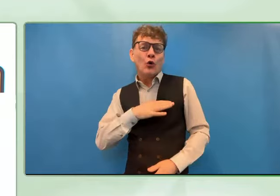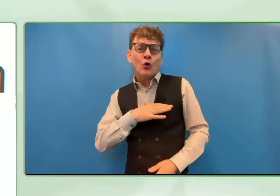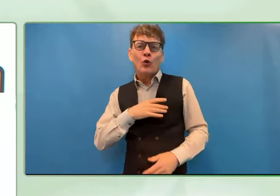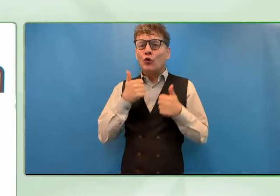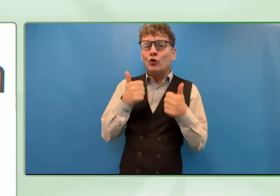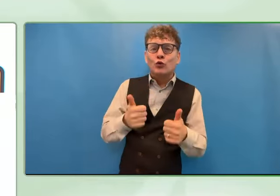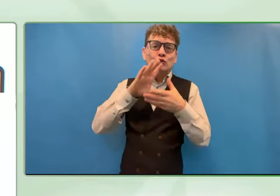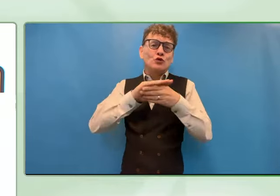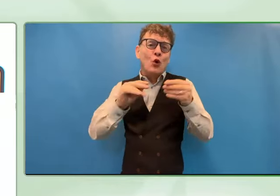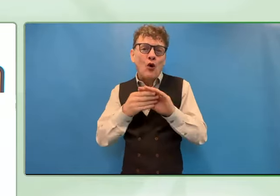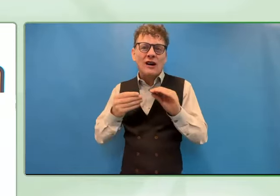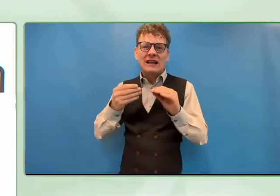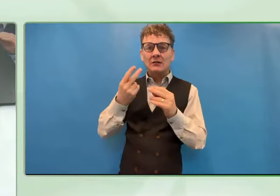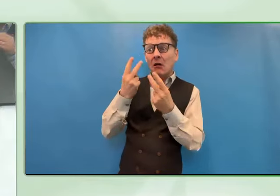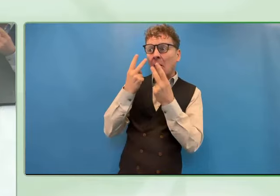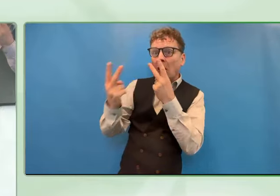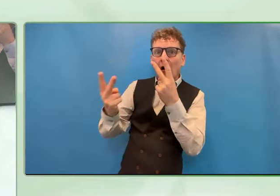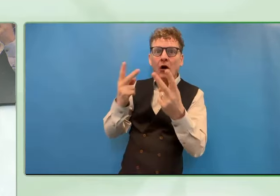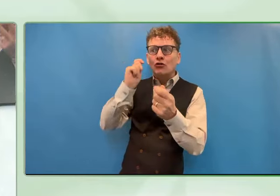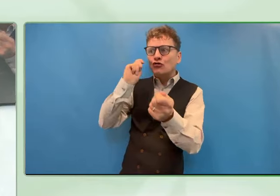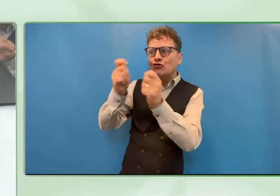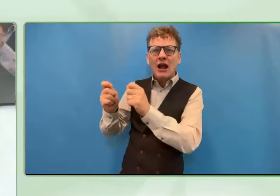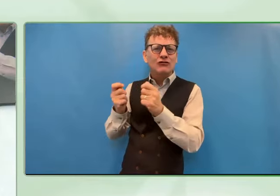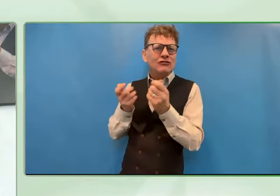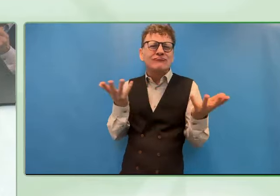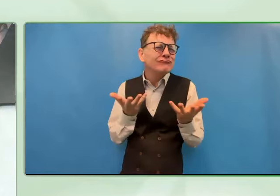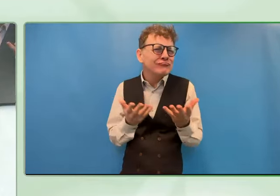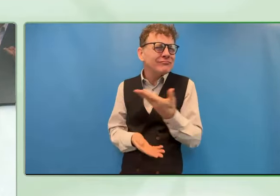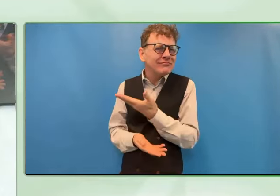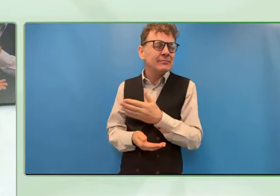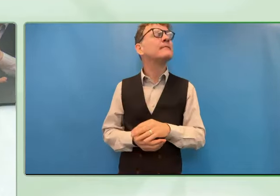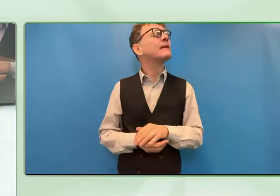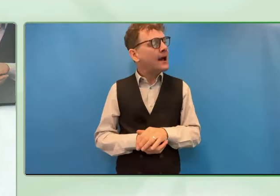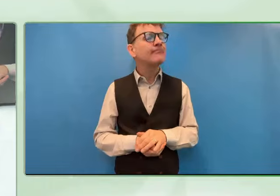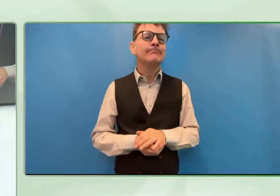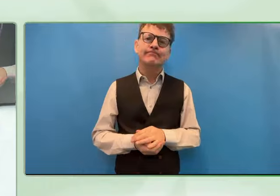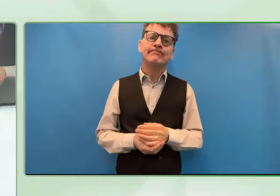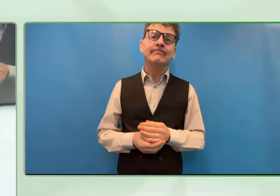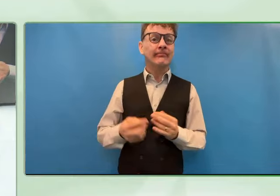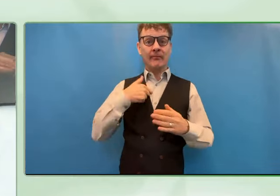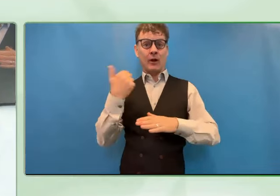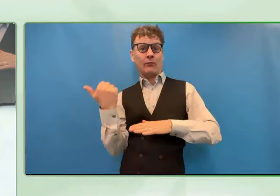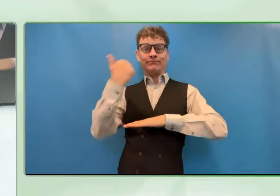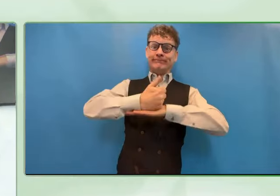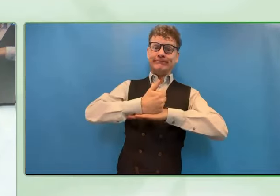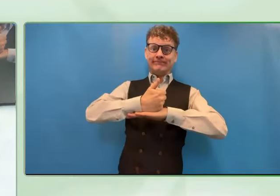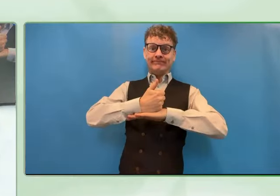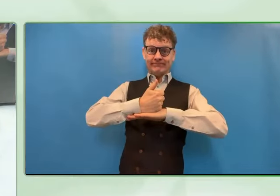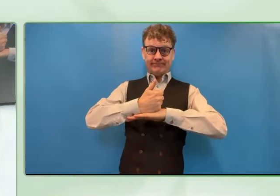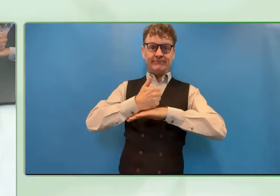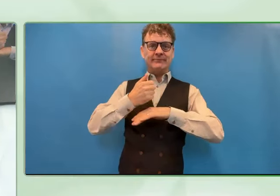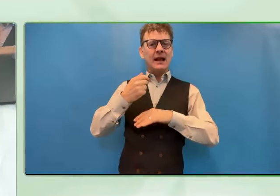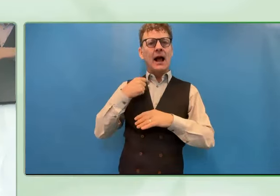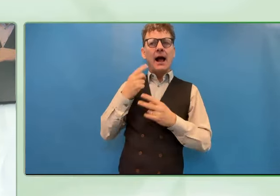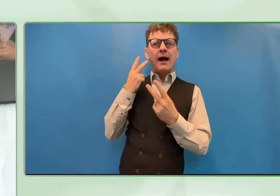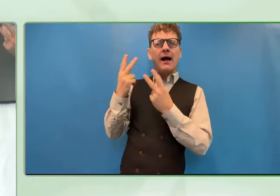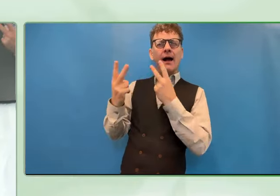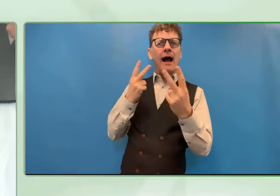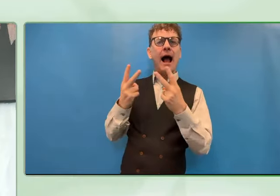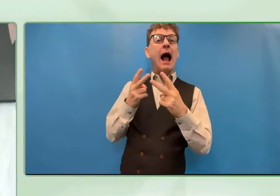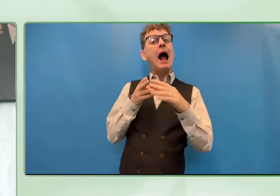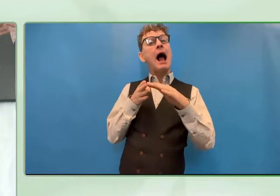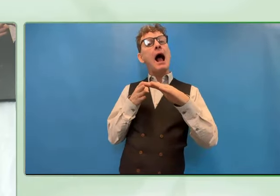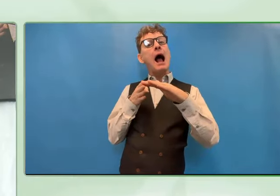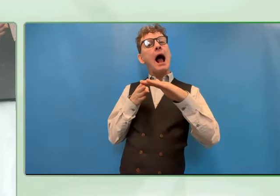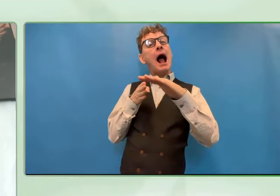of the changes you've gotten to witness? Sure. So when we started this whole initiative, we saw that accessibility is looked